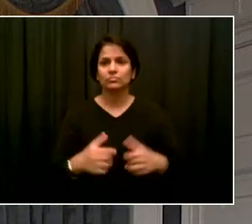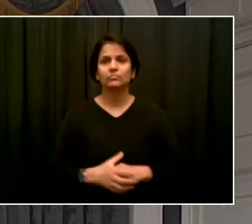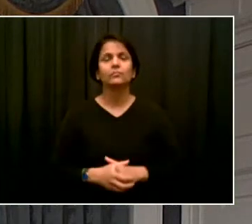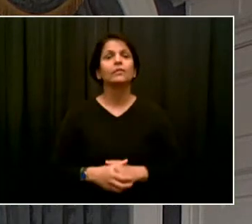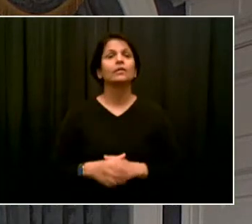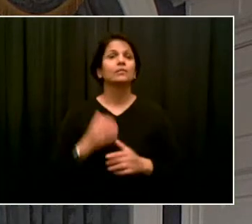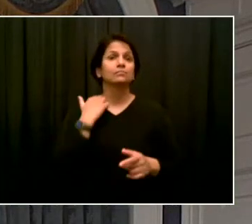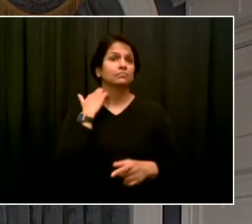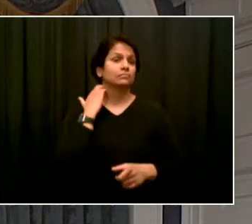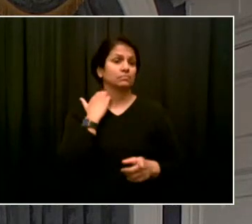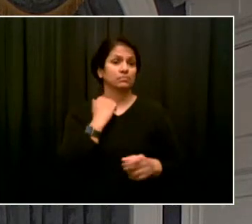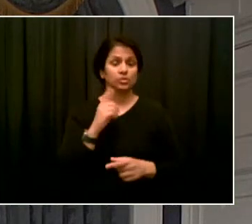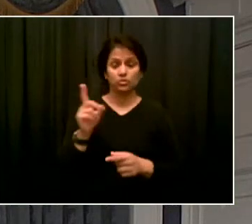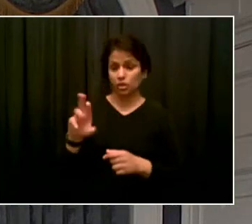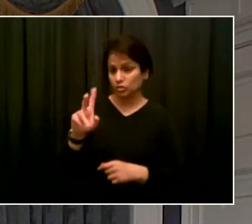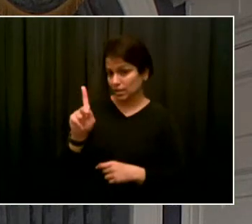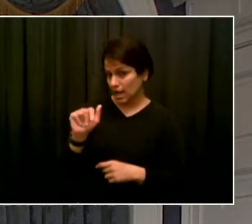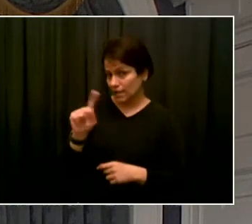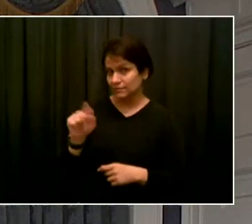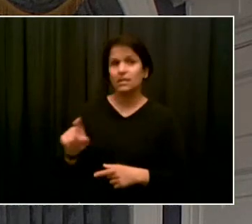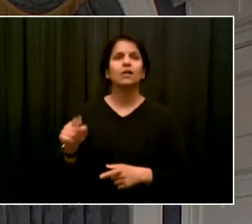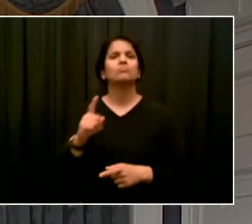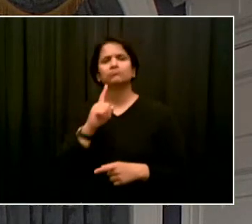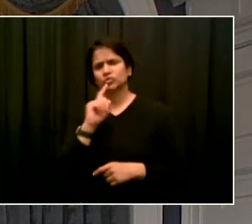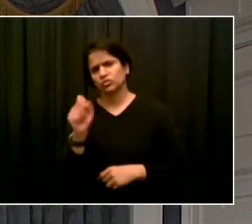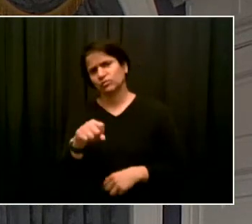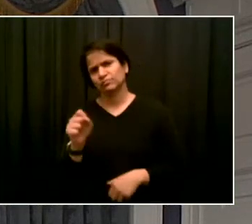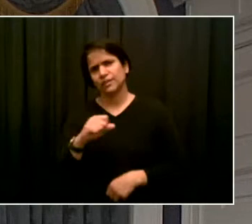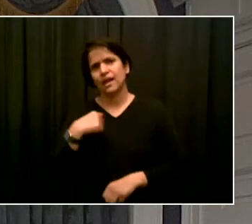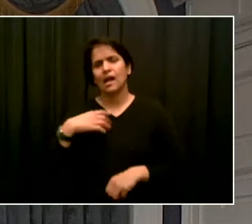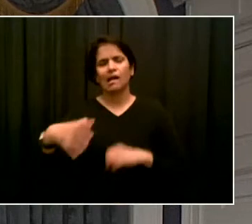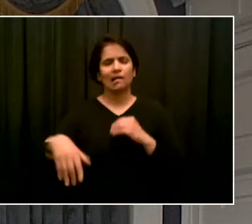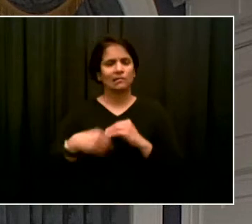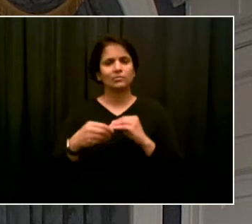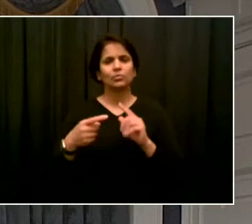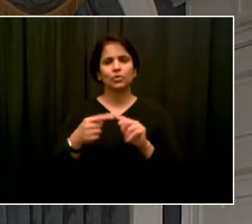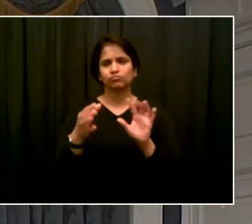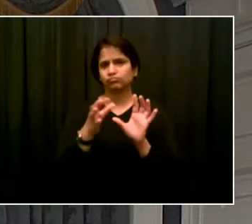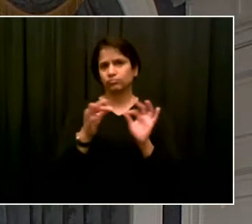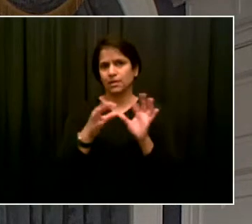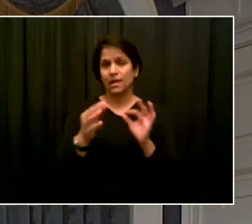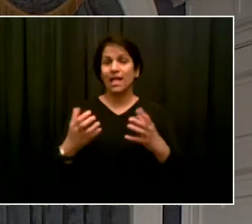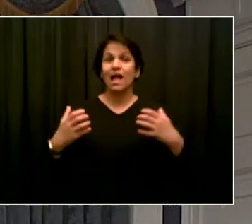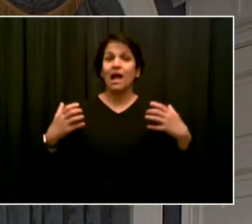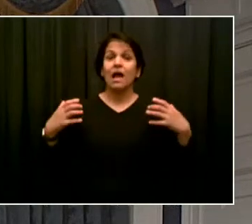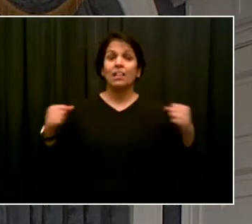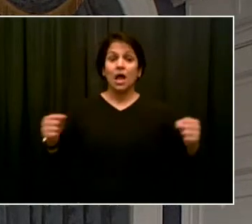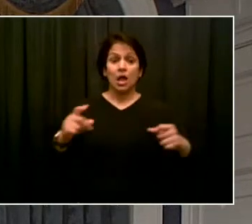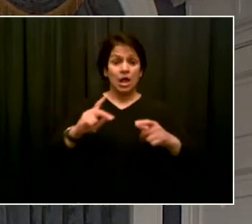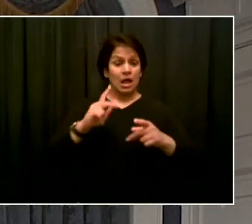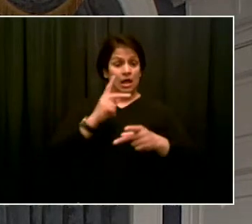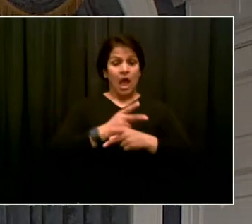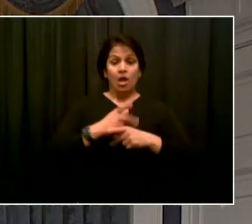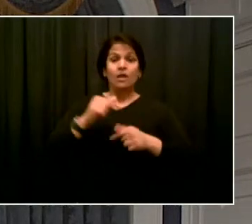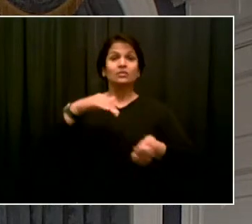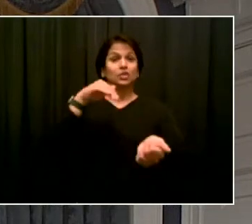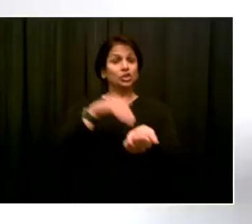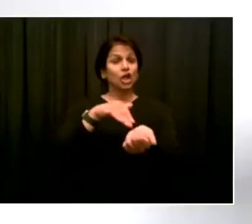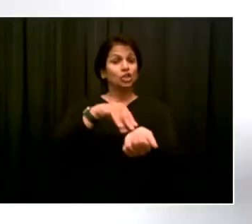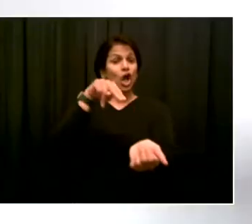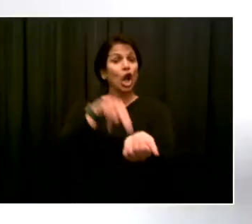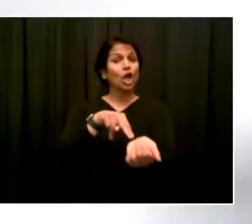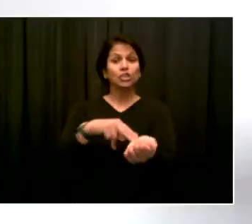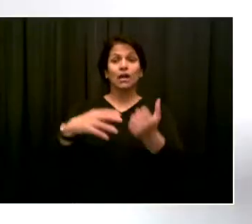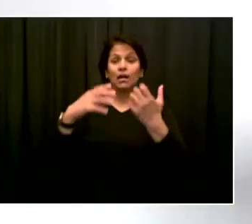I would just add, sir, that healthcare workers are a very special group. I mean, I think everyone has to understand what they